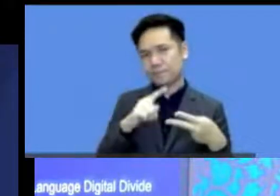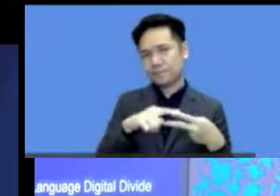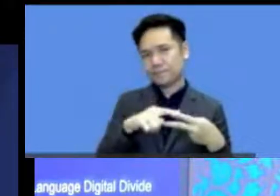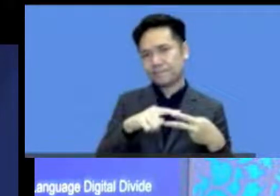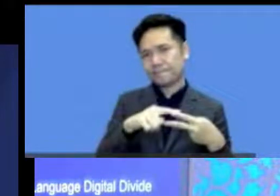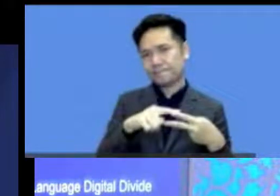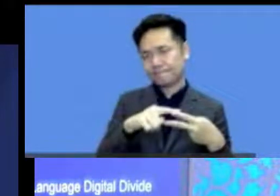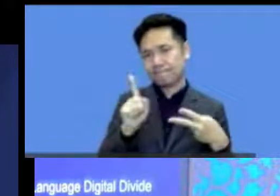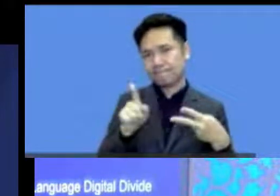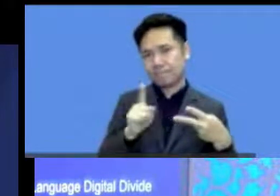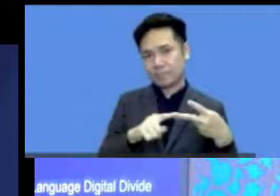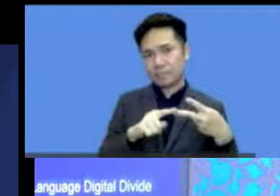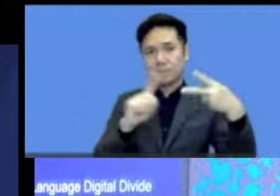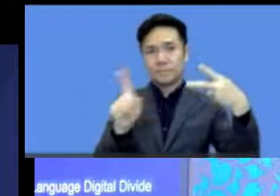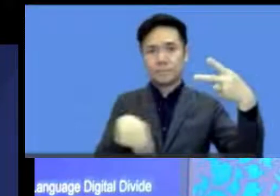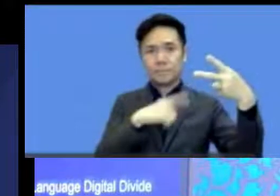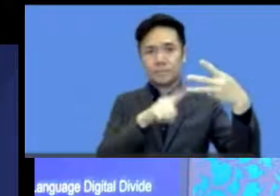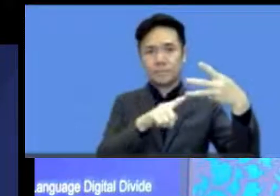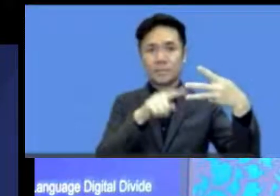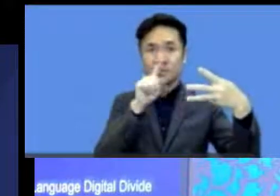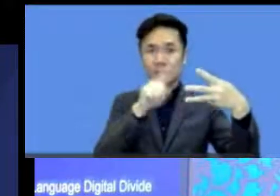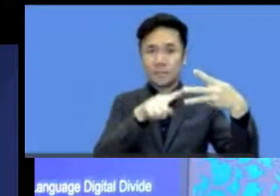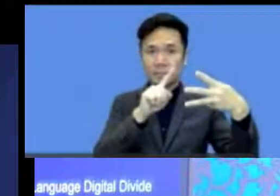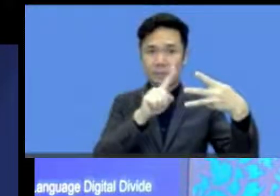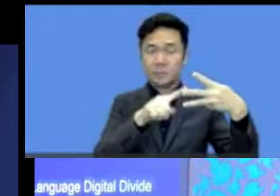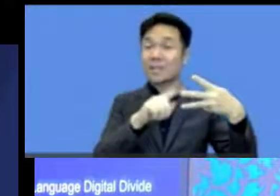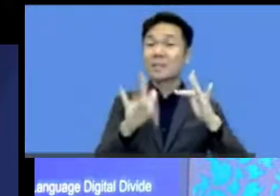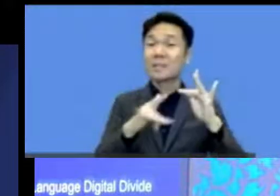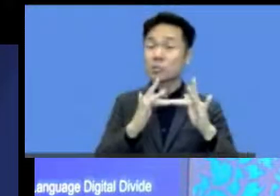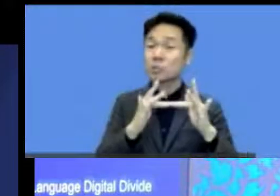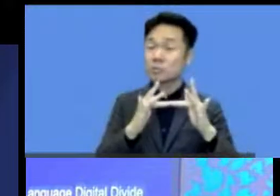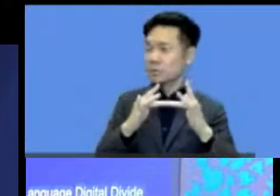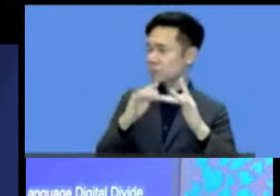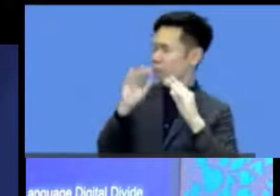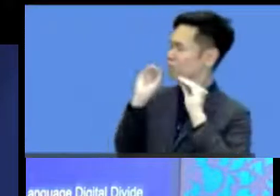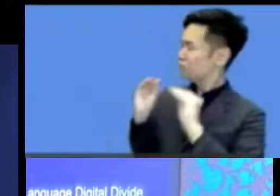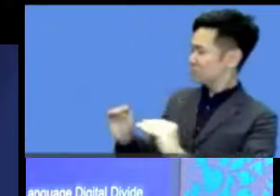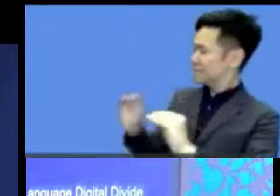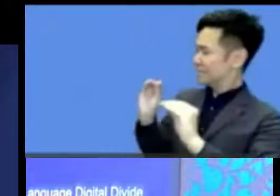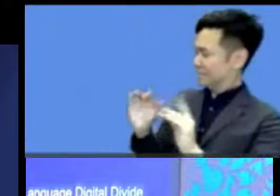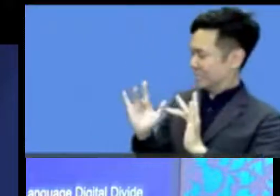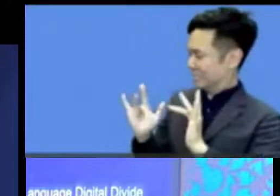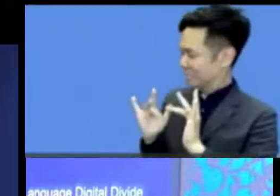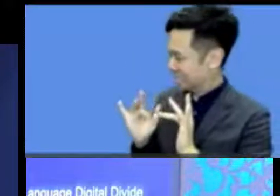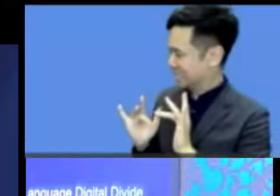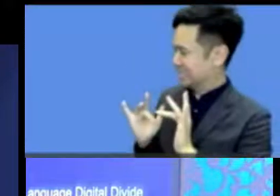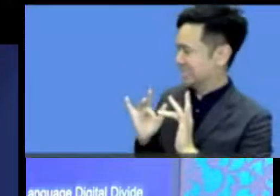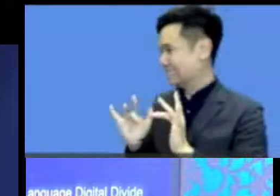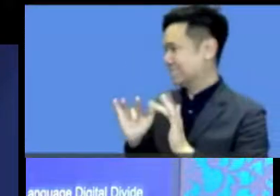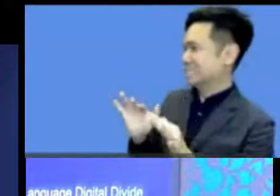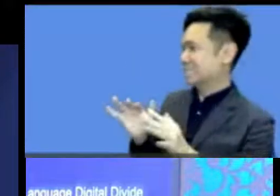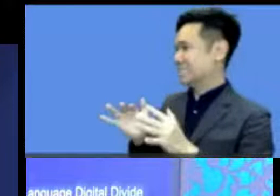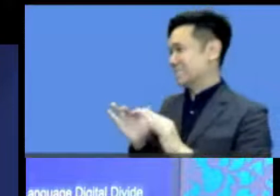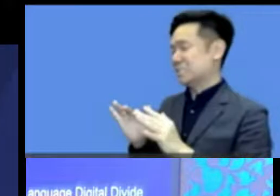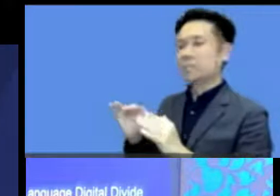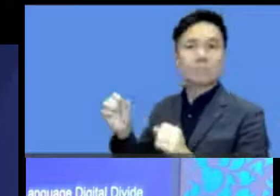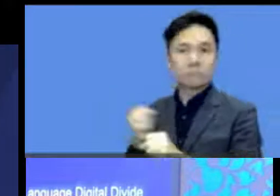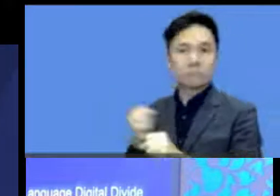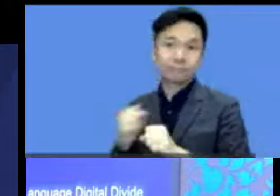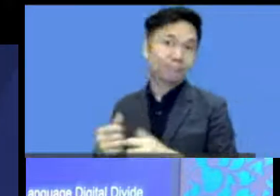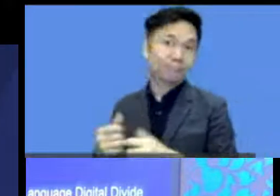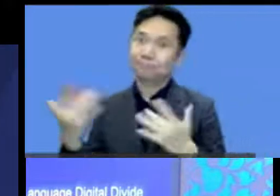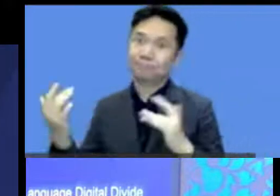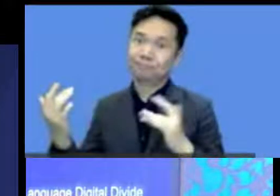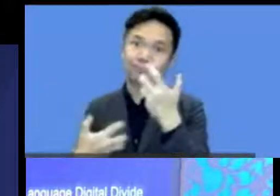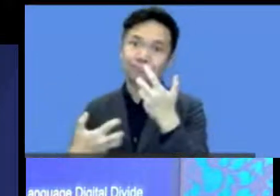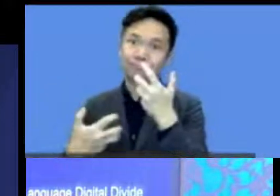post-COVID was lack of skills for digital teaching and learning. So we all actually have